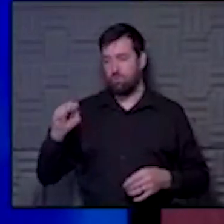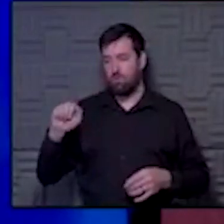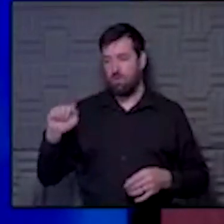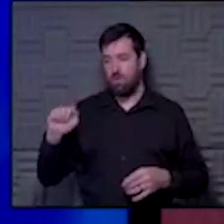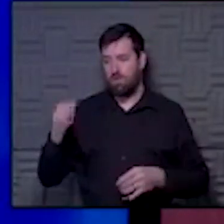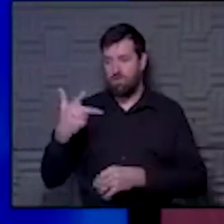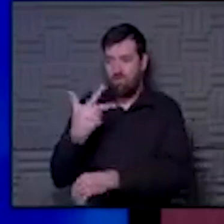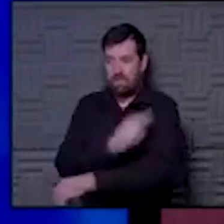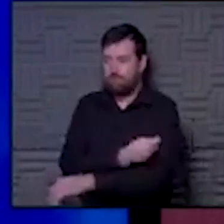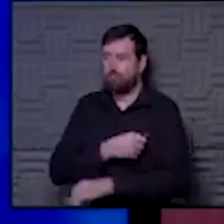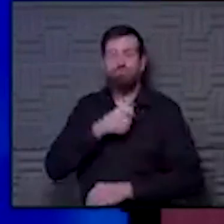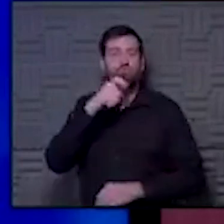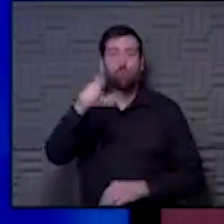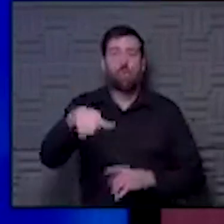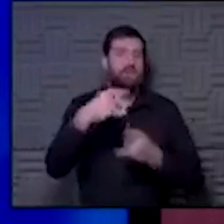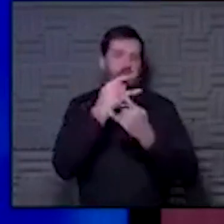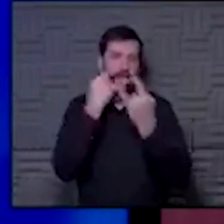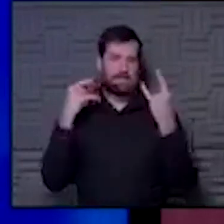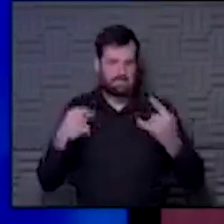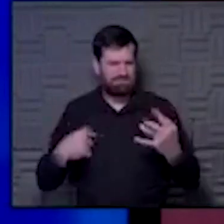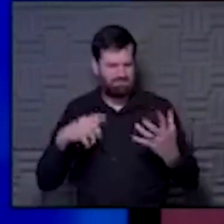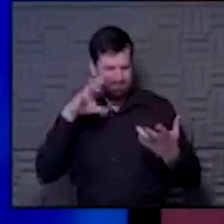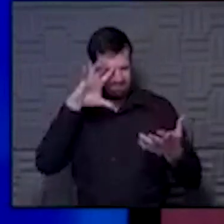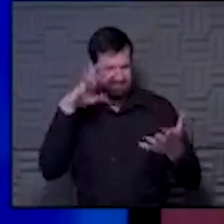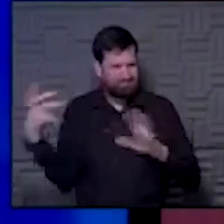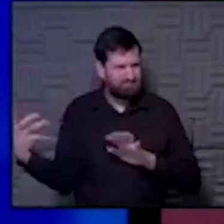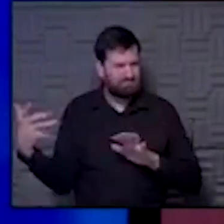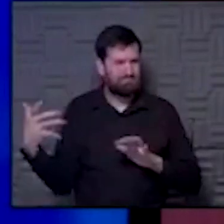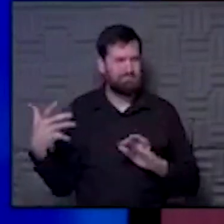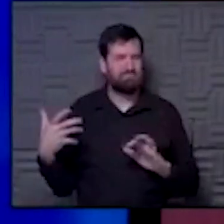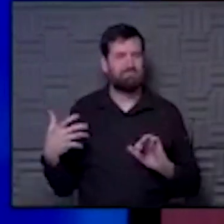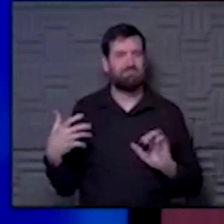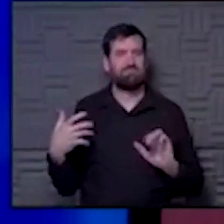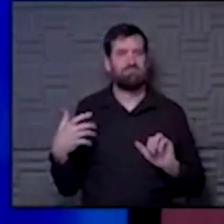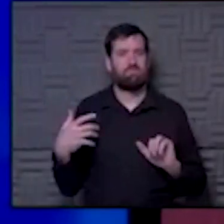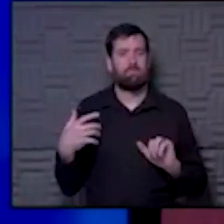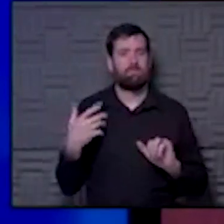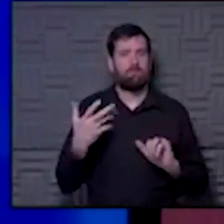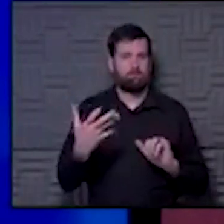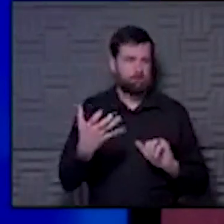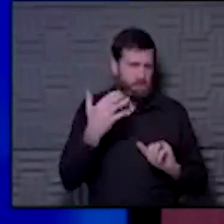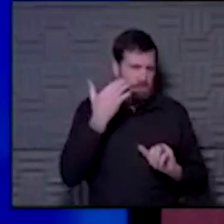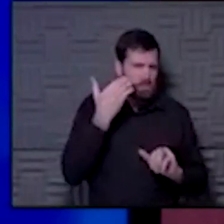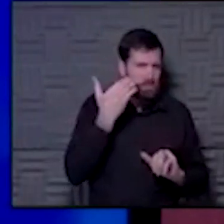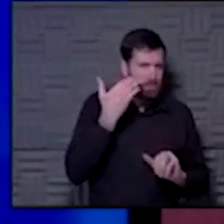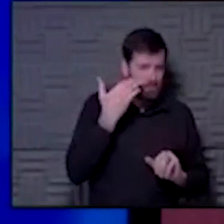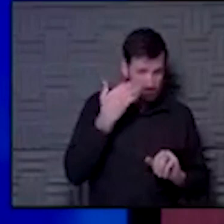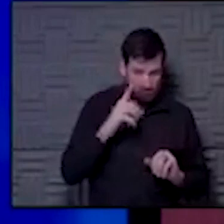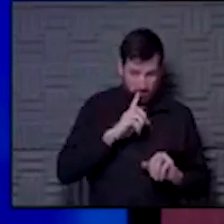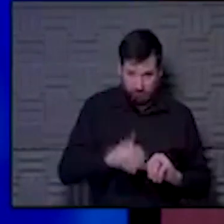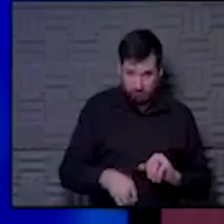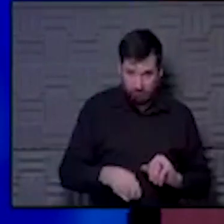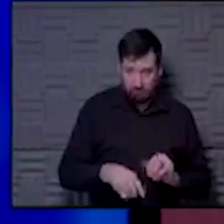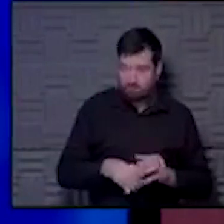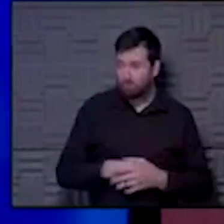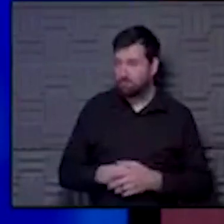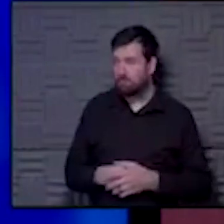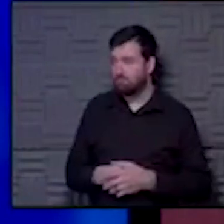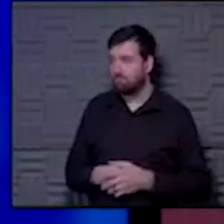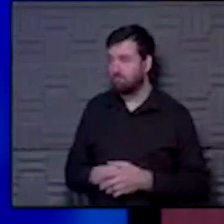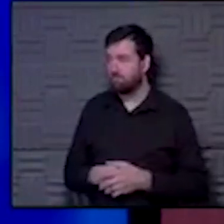have to wear a mask. They're confused by that, and they want to know, is that true?